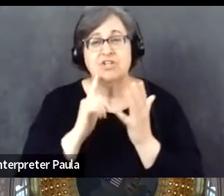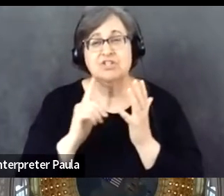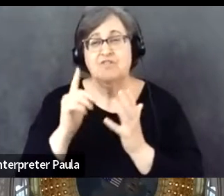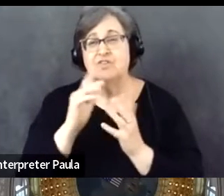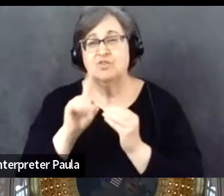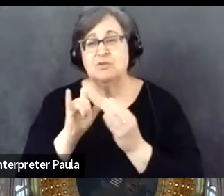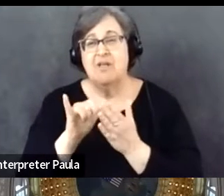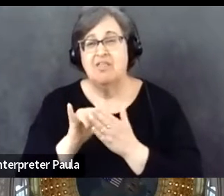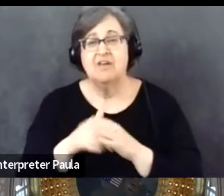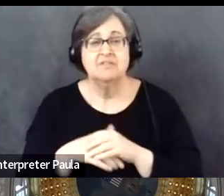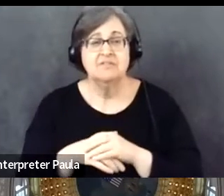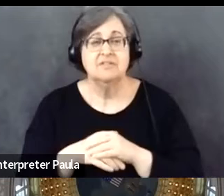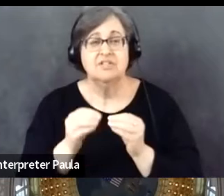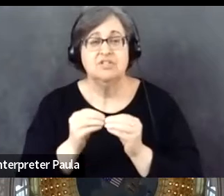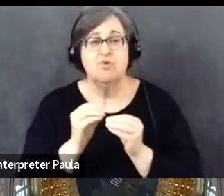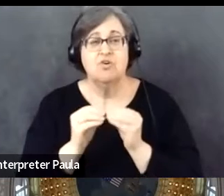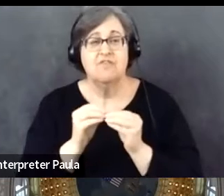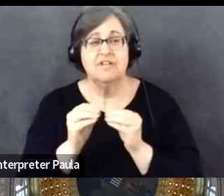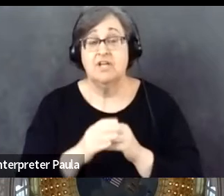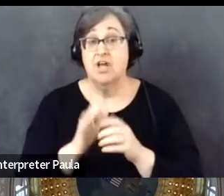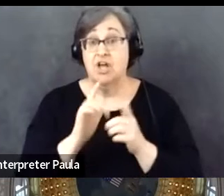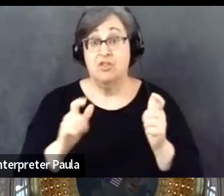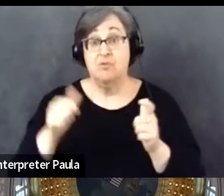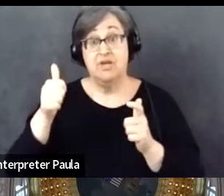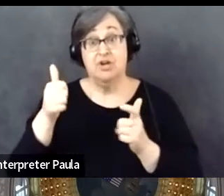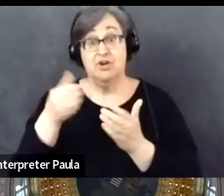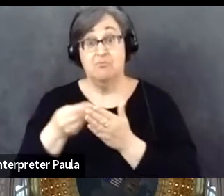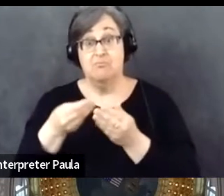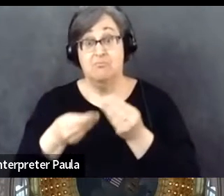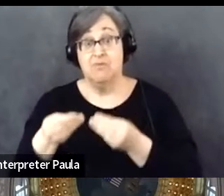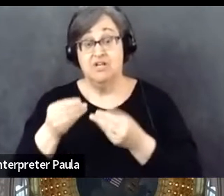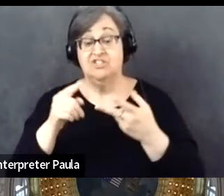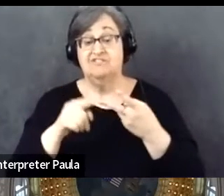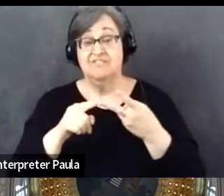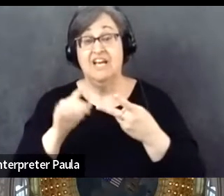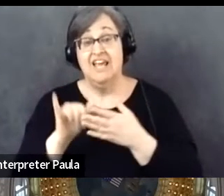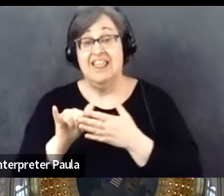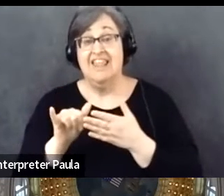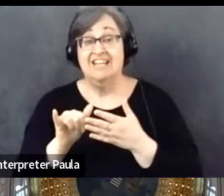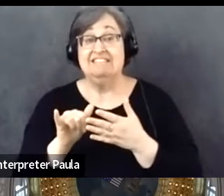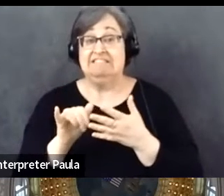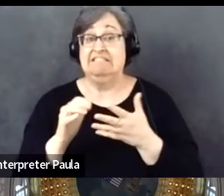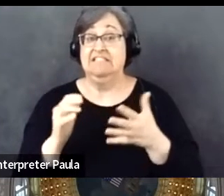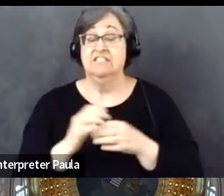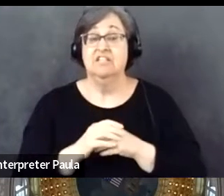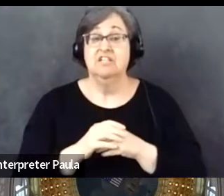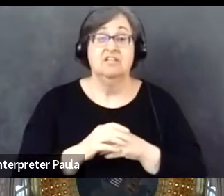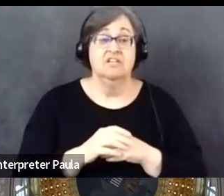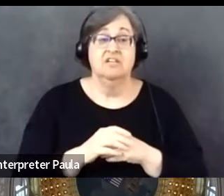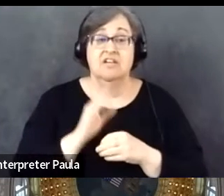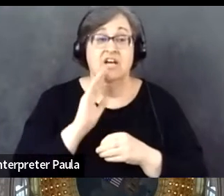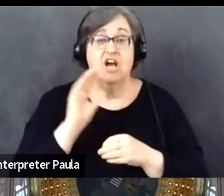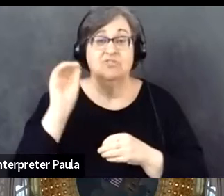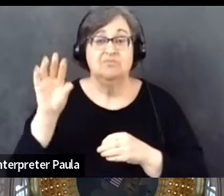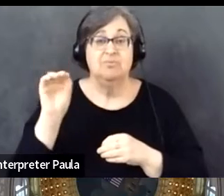more corrective. But the bigger budget, there is a lot here. And I'm just going to give you